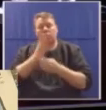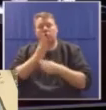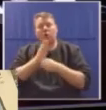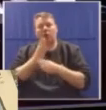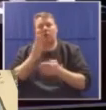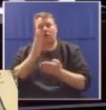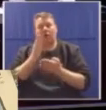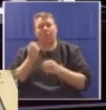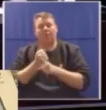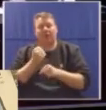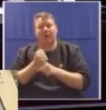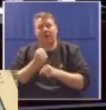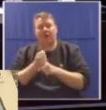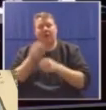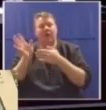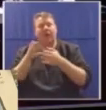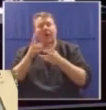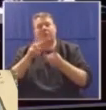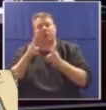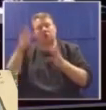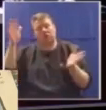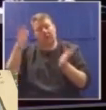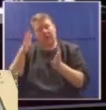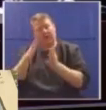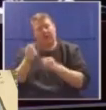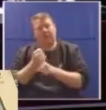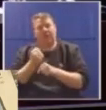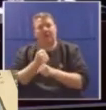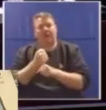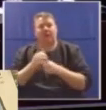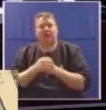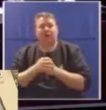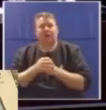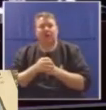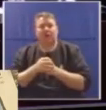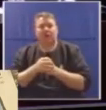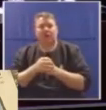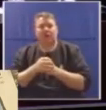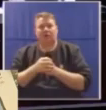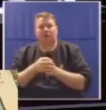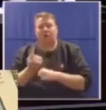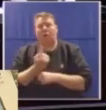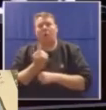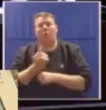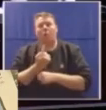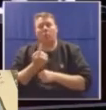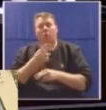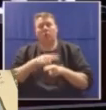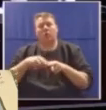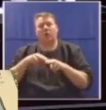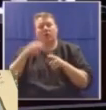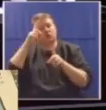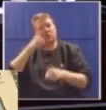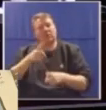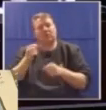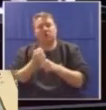lower climate change. And we came out with our own national